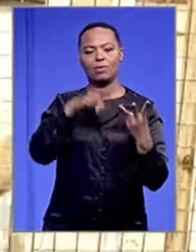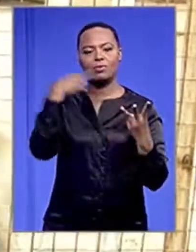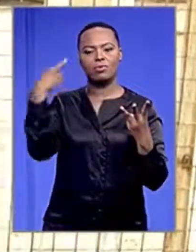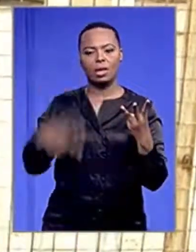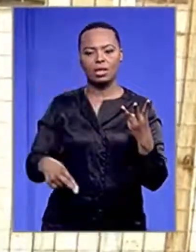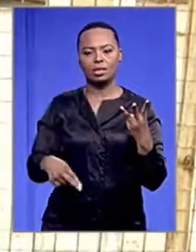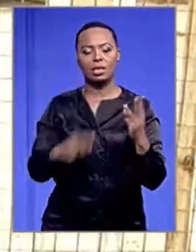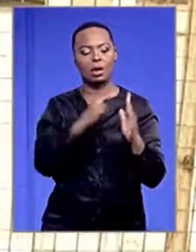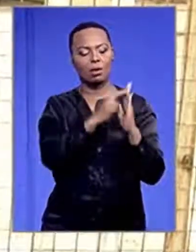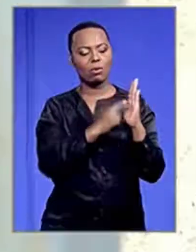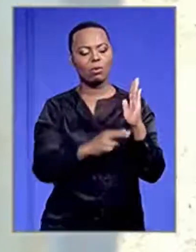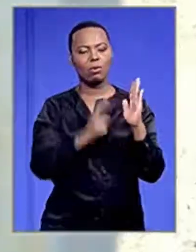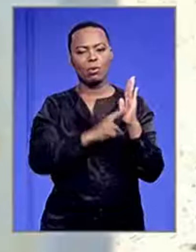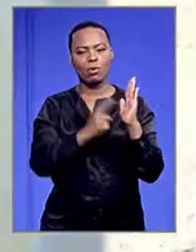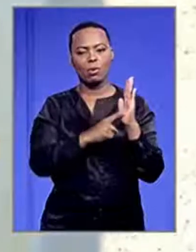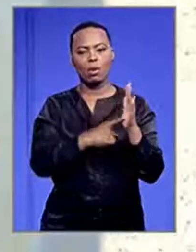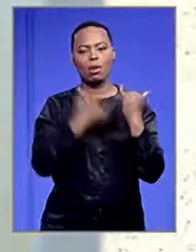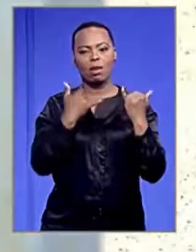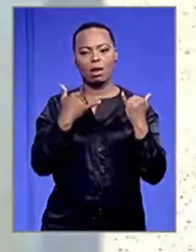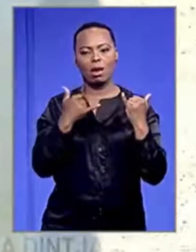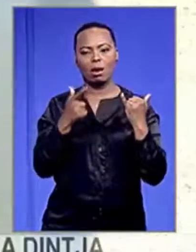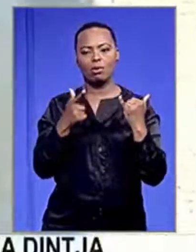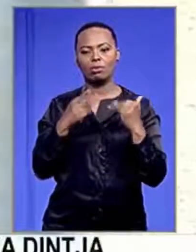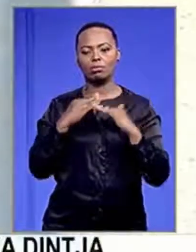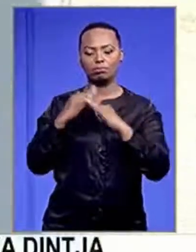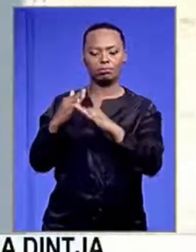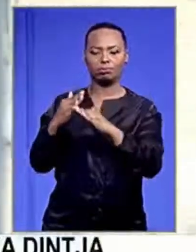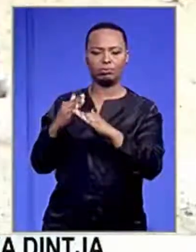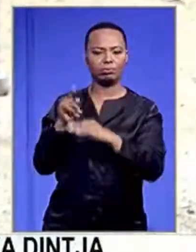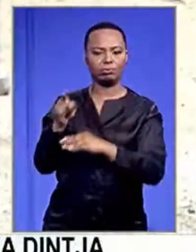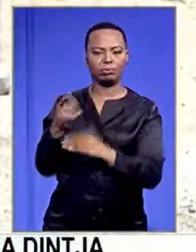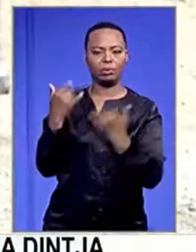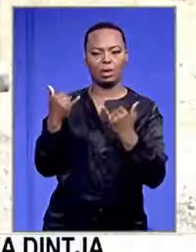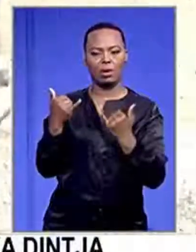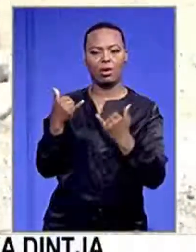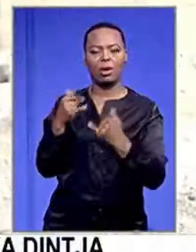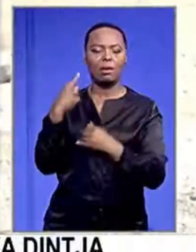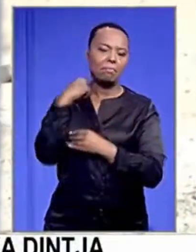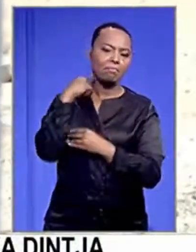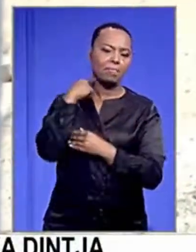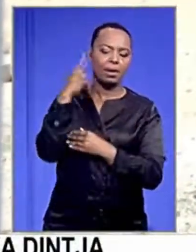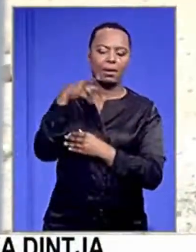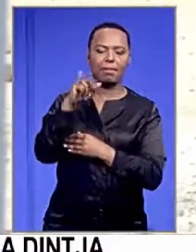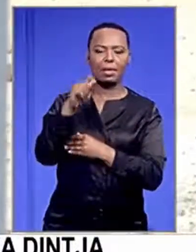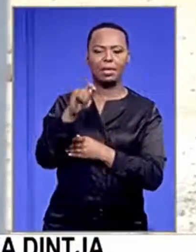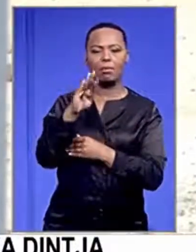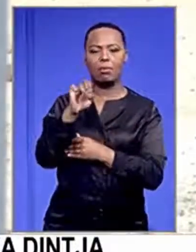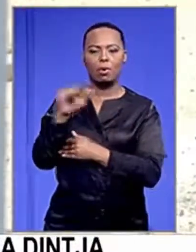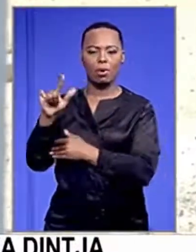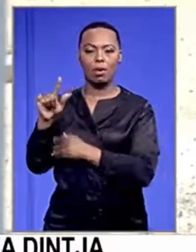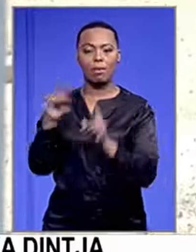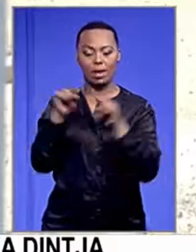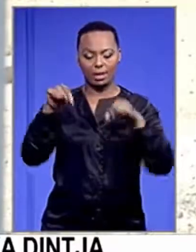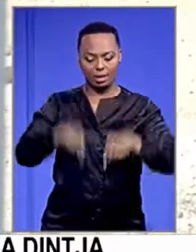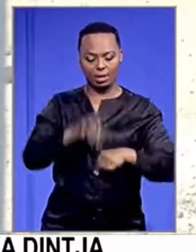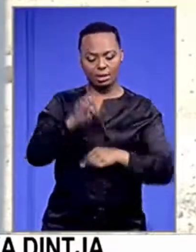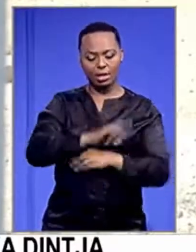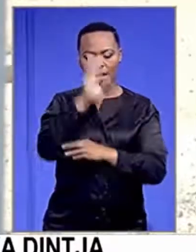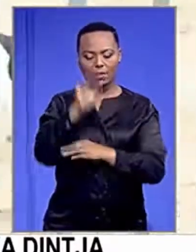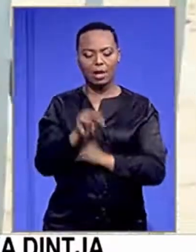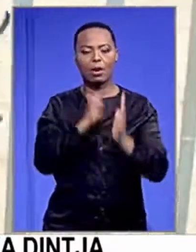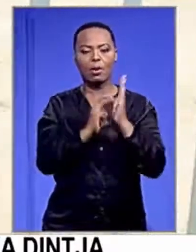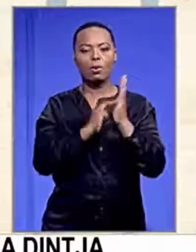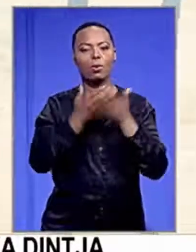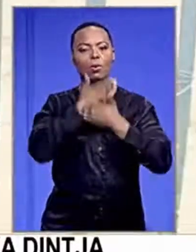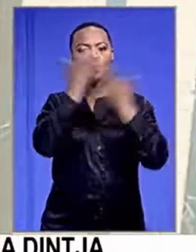ya dinja zenu zadi pitbull. Mo Afrika, khakona naha mupalunya sitewo sabene pitbulls, zesi dirambu ikwelo